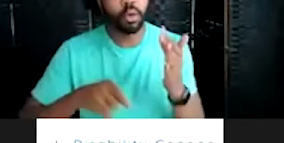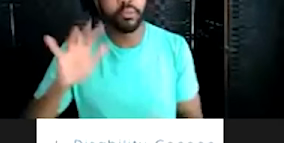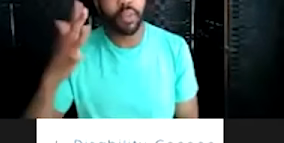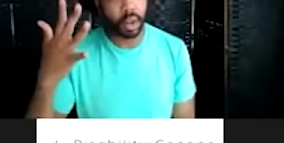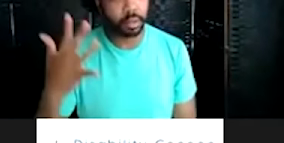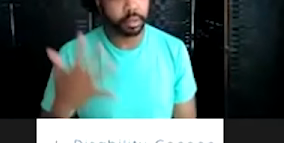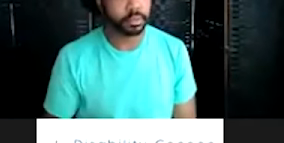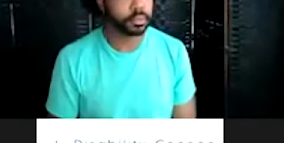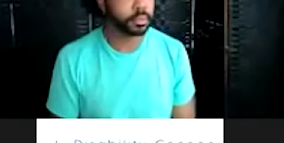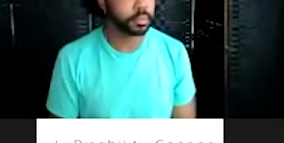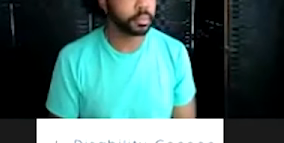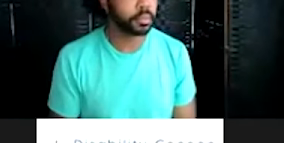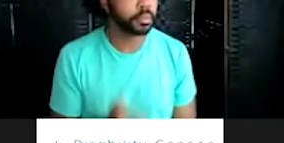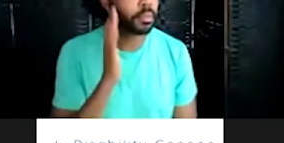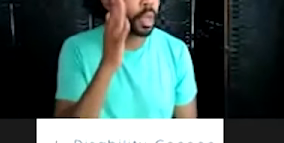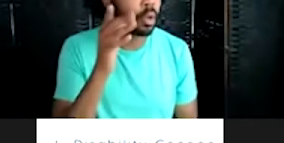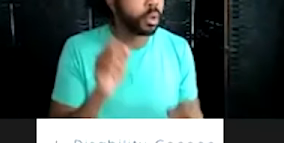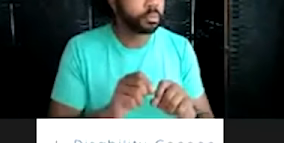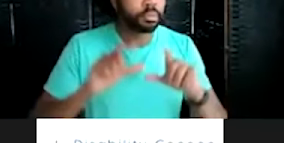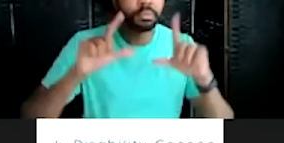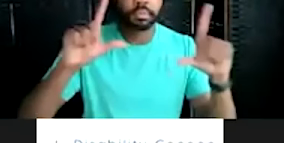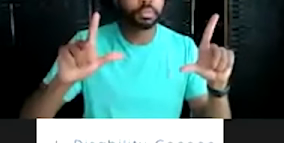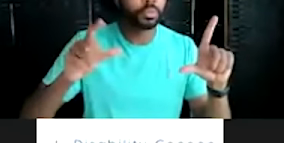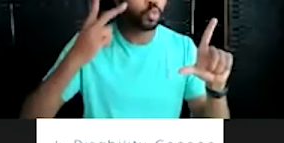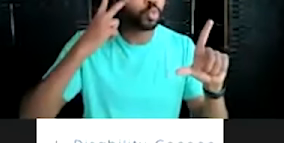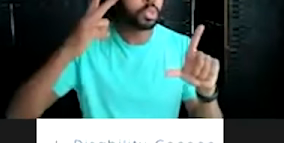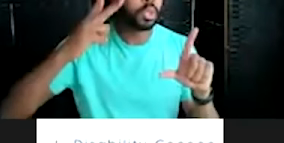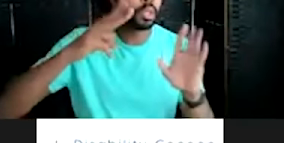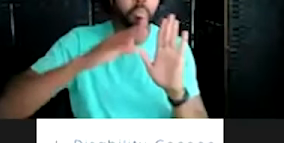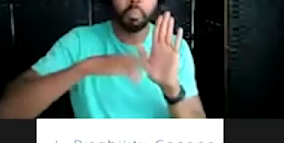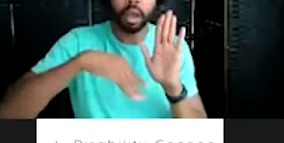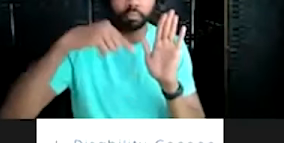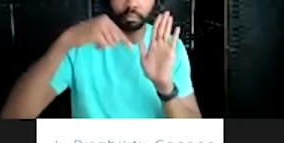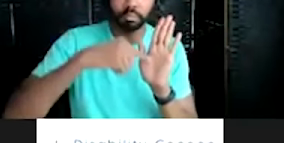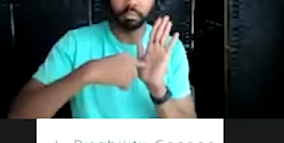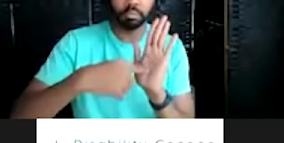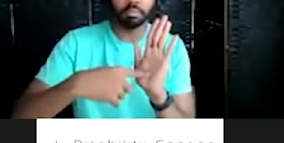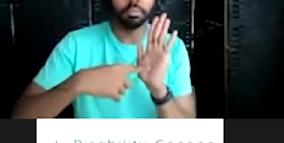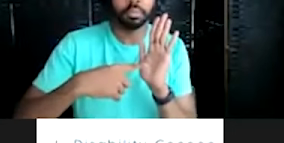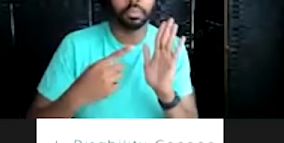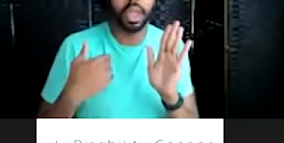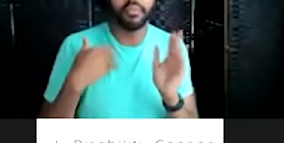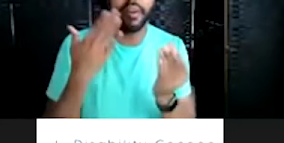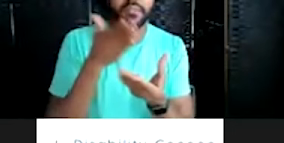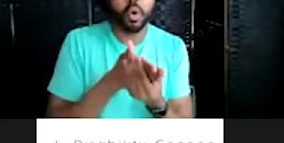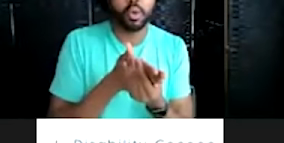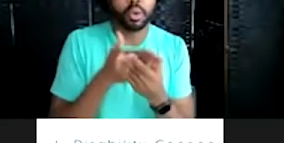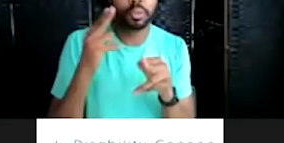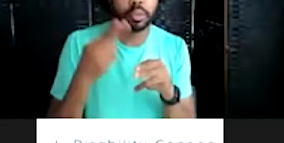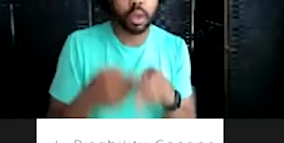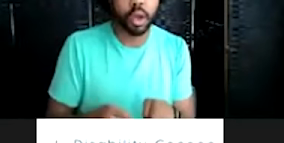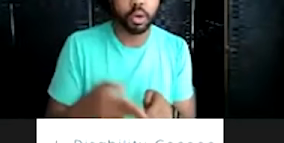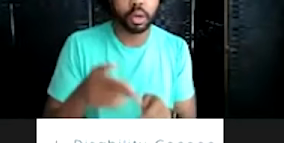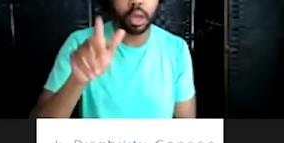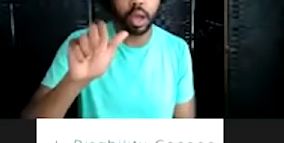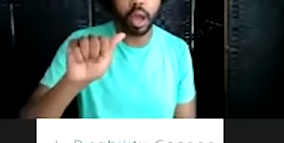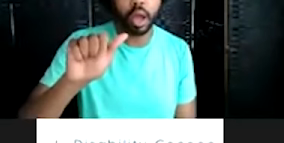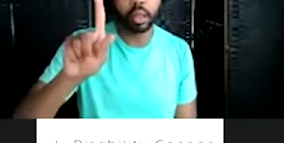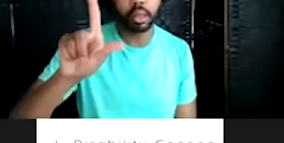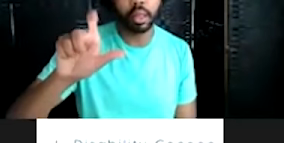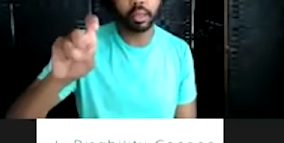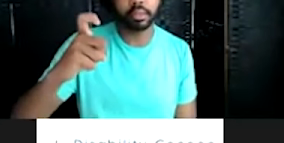And down here at the bottom, you can see that I have something. We have a folder called Alexa.